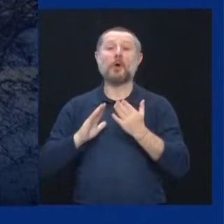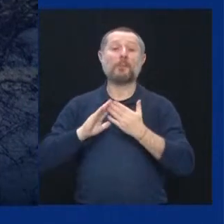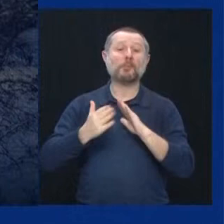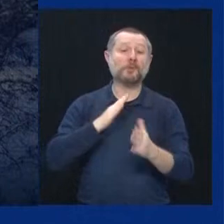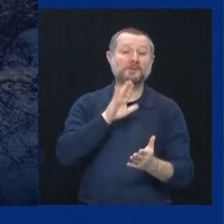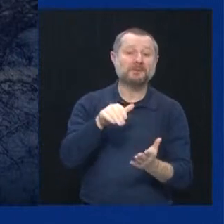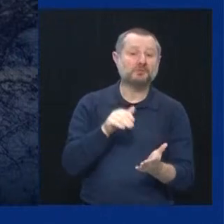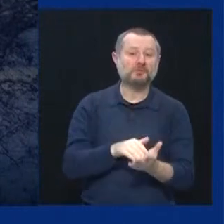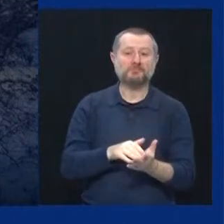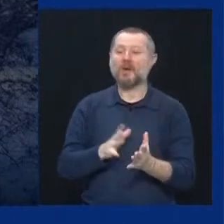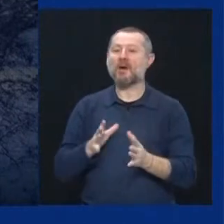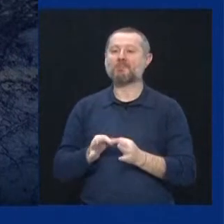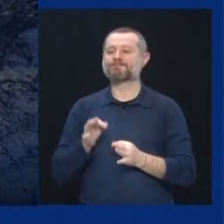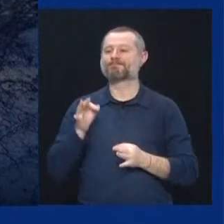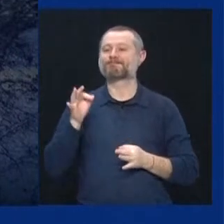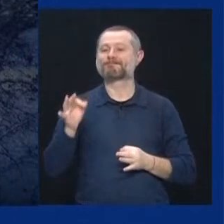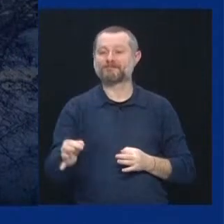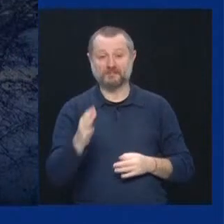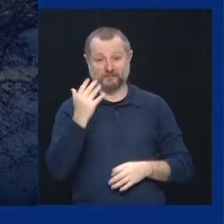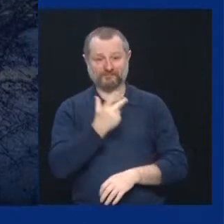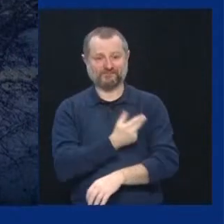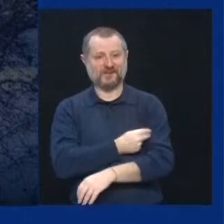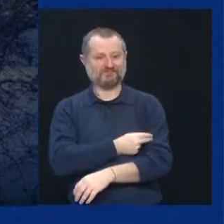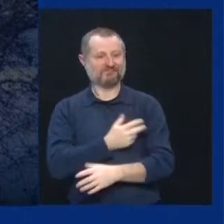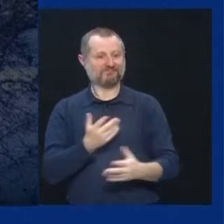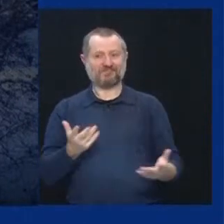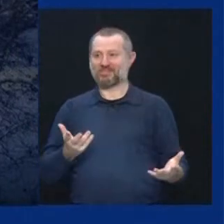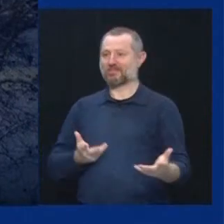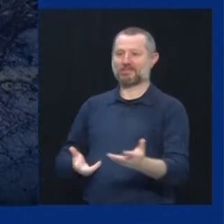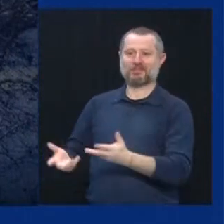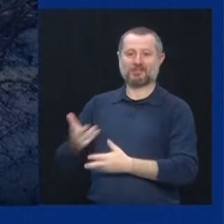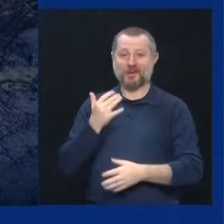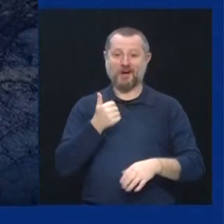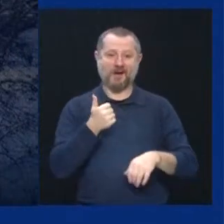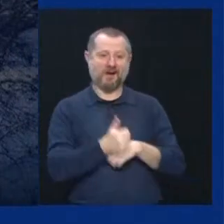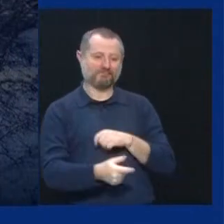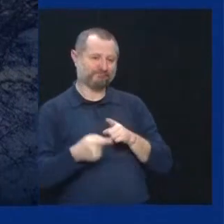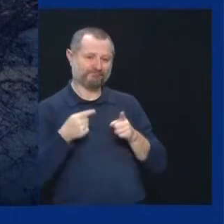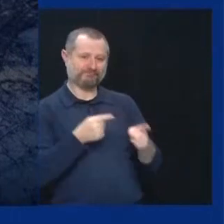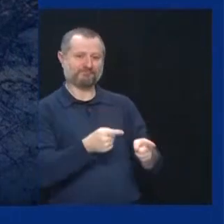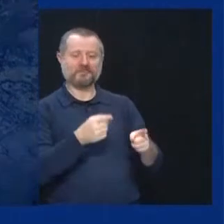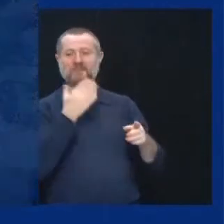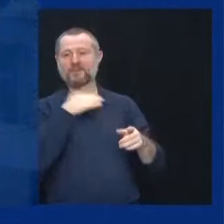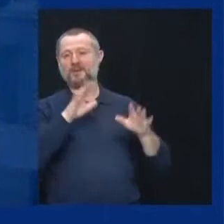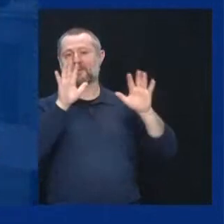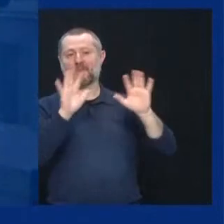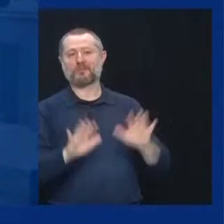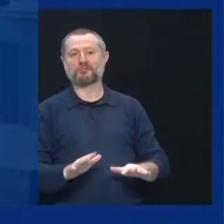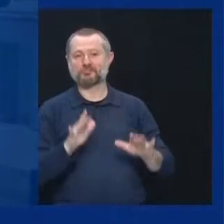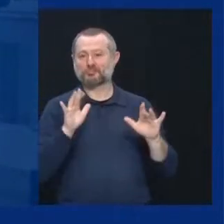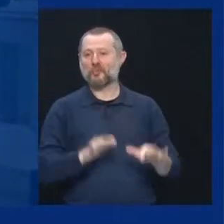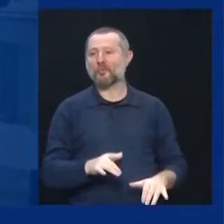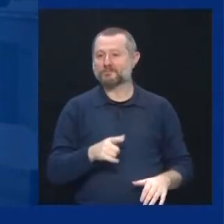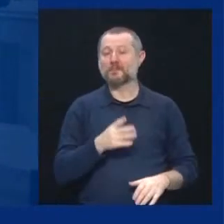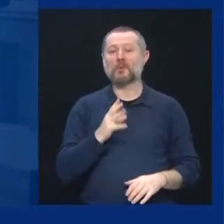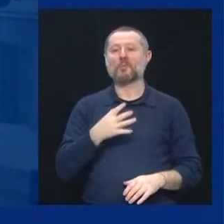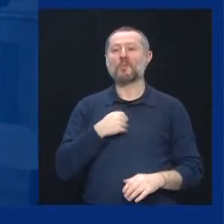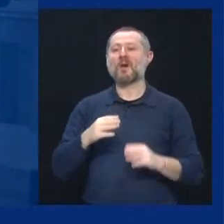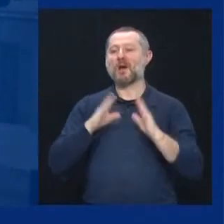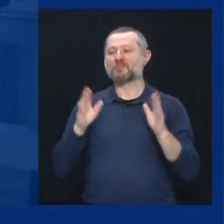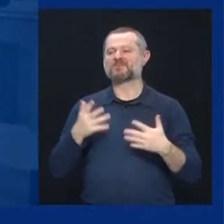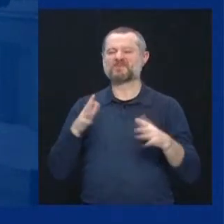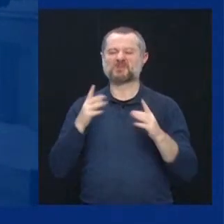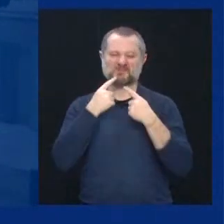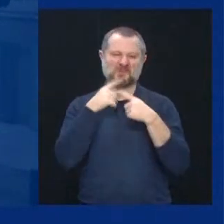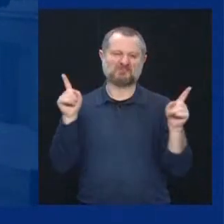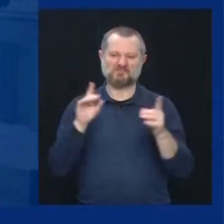receiving their vaccines, that is because of the snowstorm, and the White House spoke about that. The